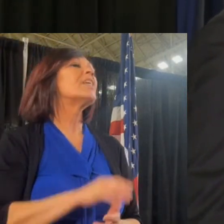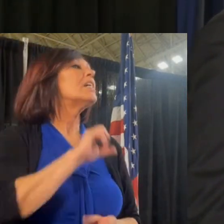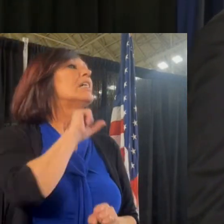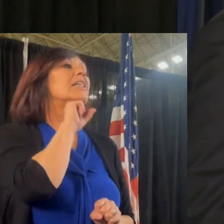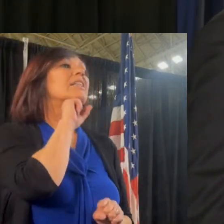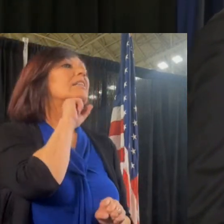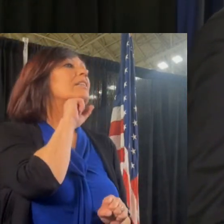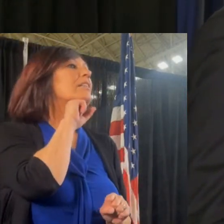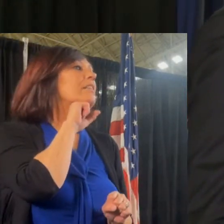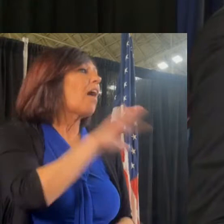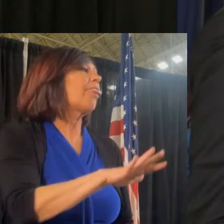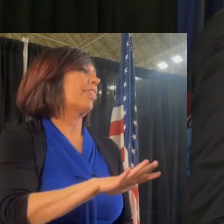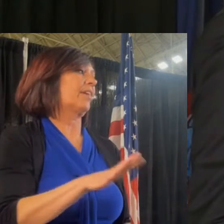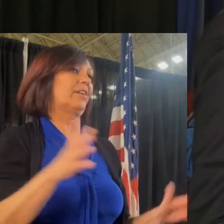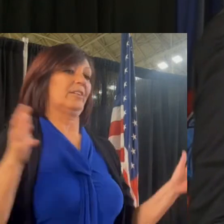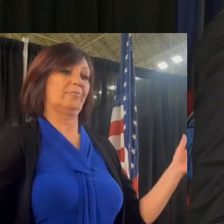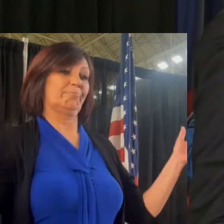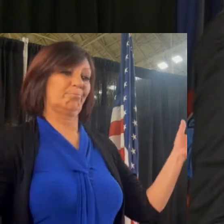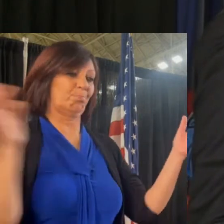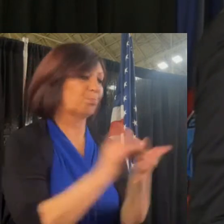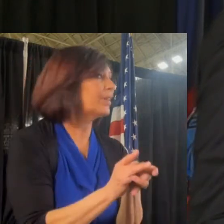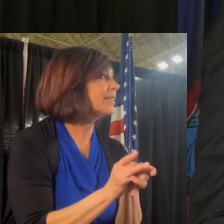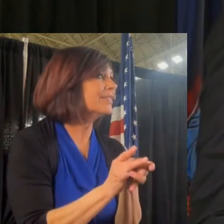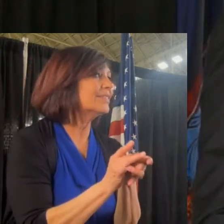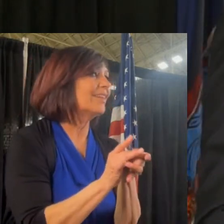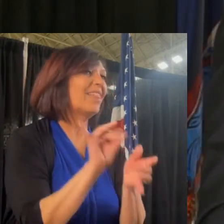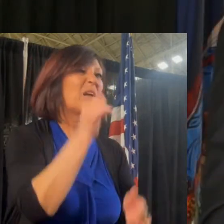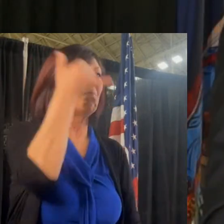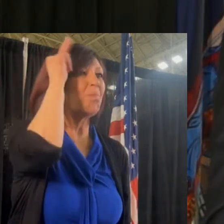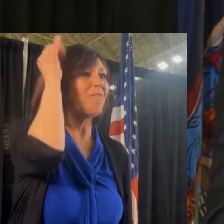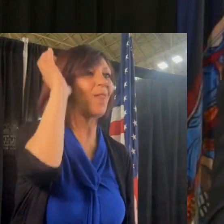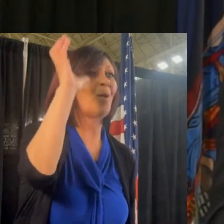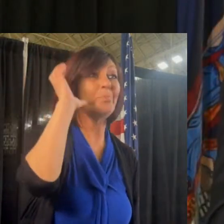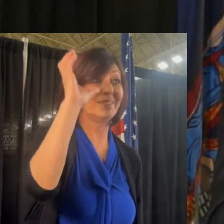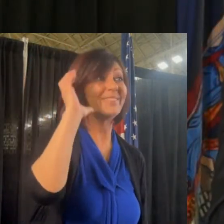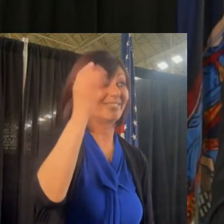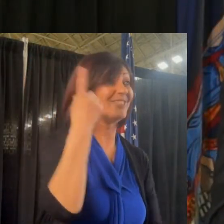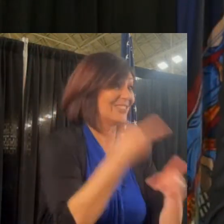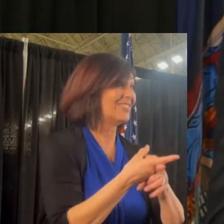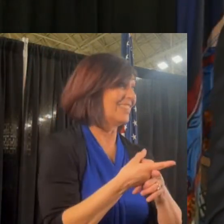Nothing brings our community quite together like the Buffalo Bills.